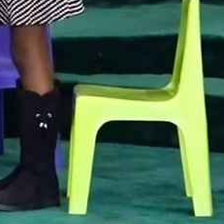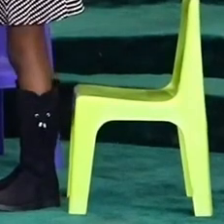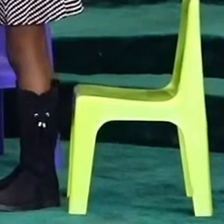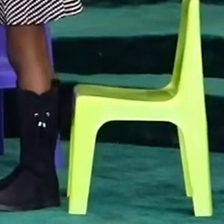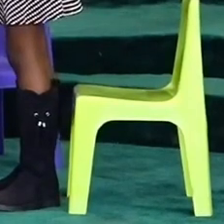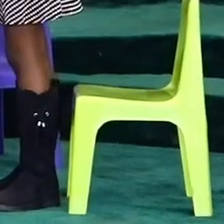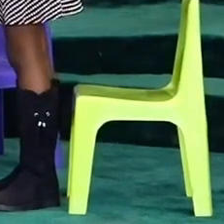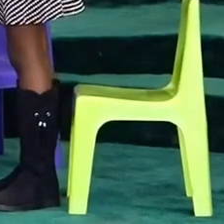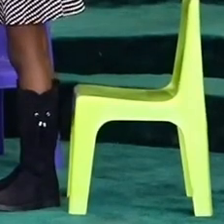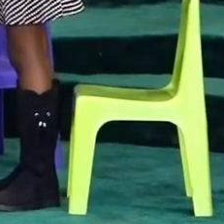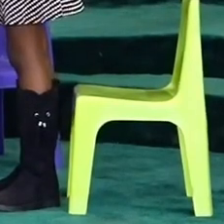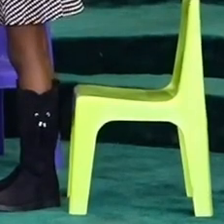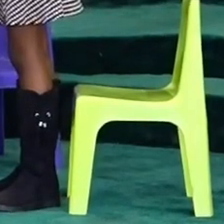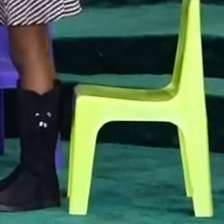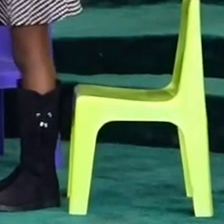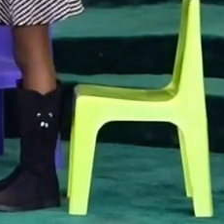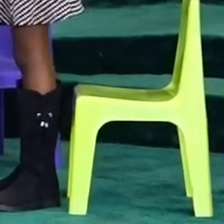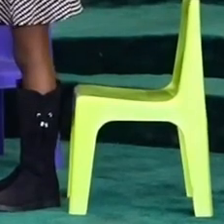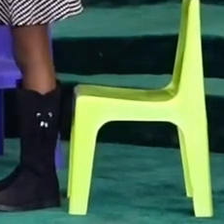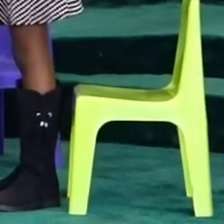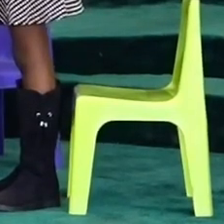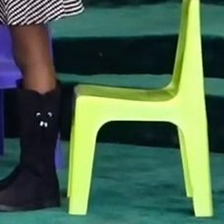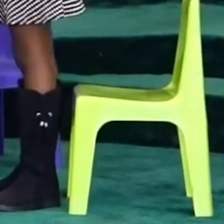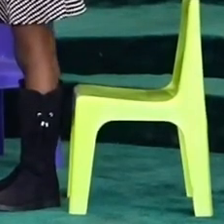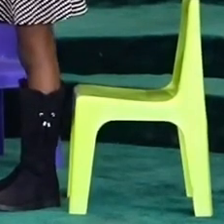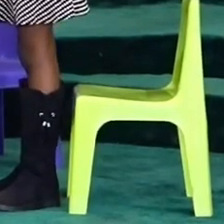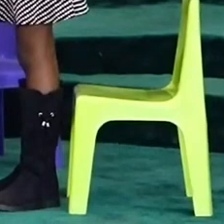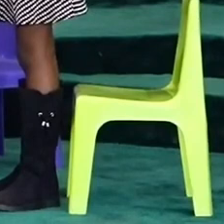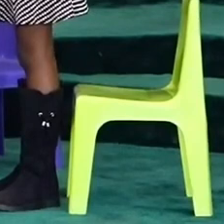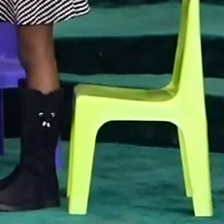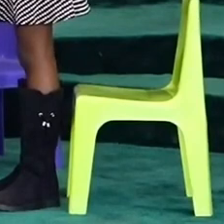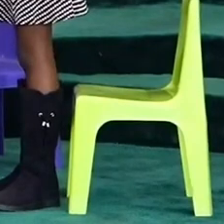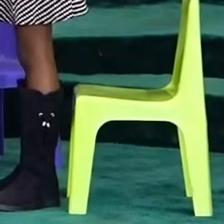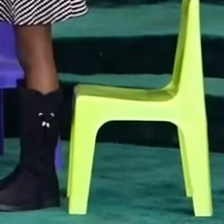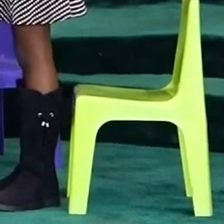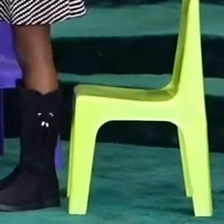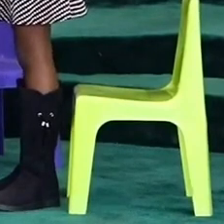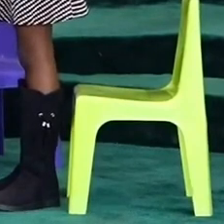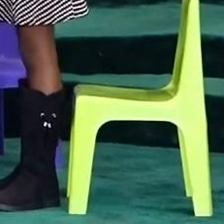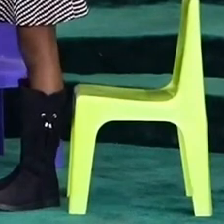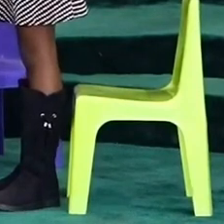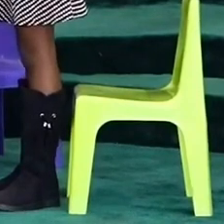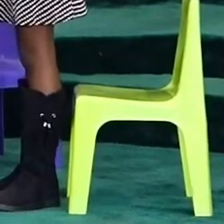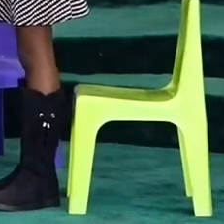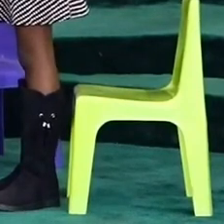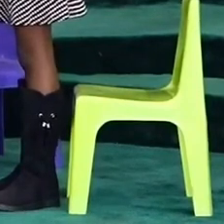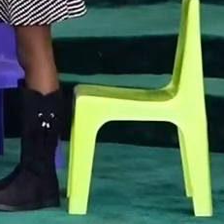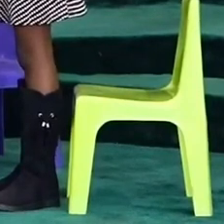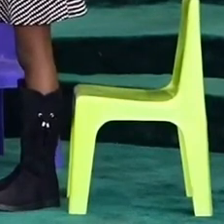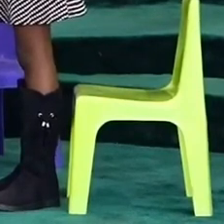mine. I'm your cup, Lord. Pour out your